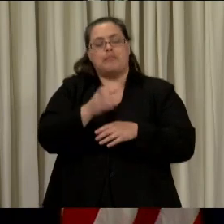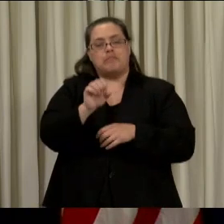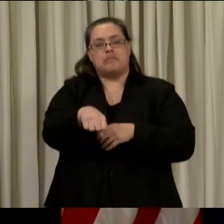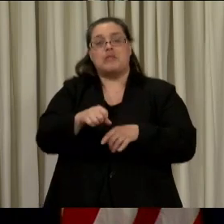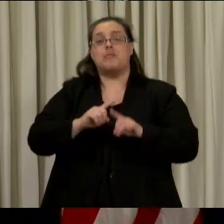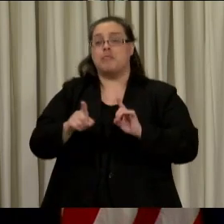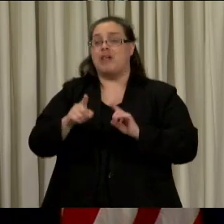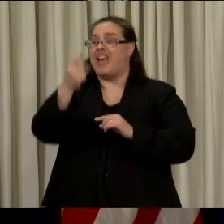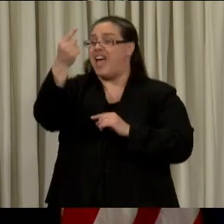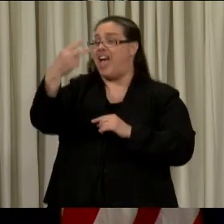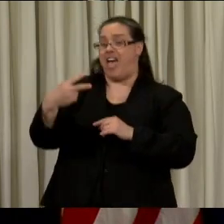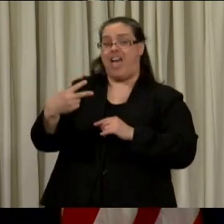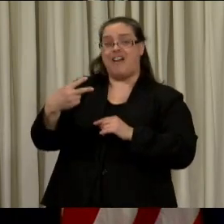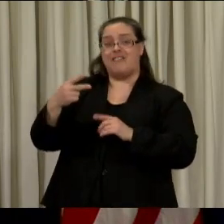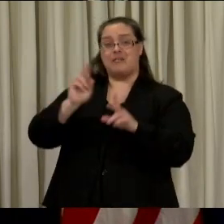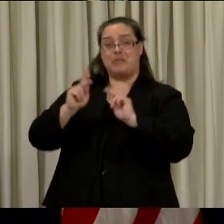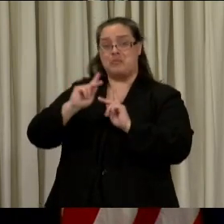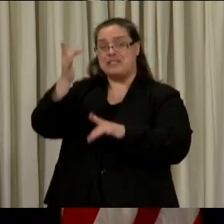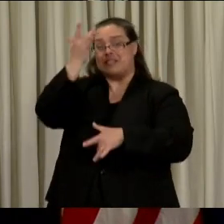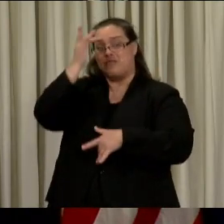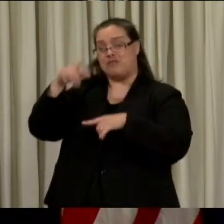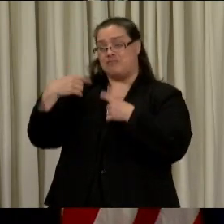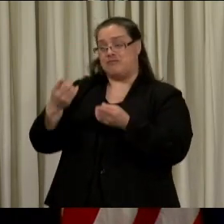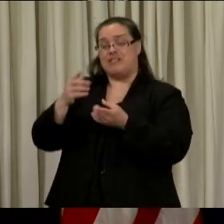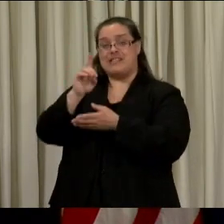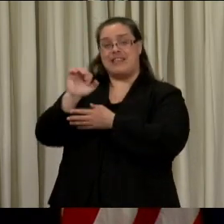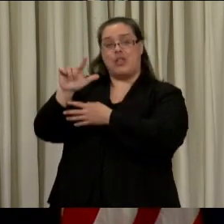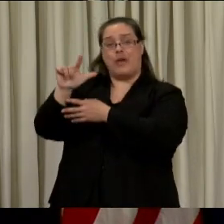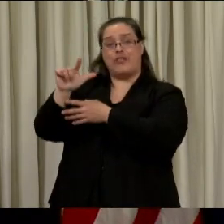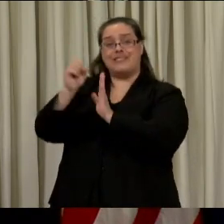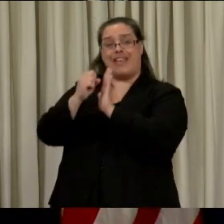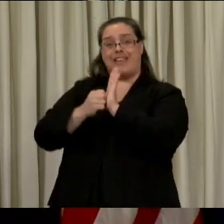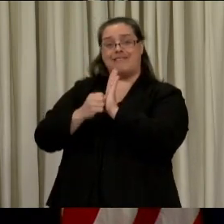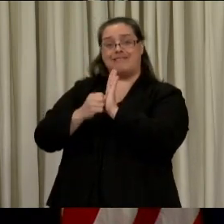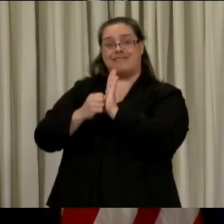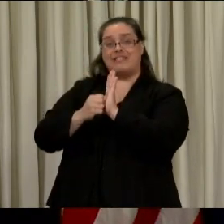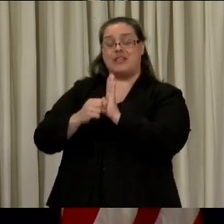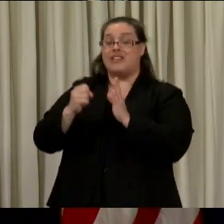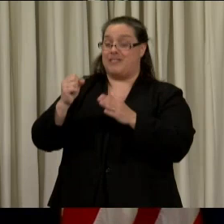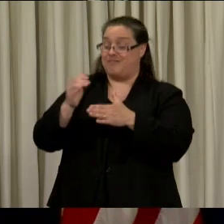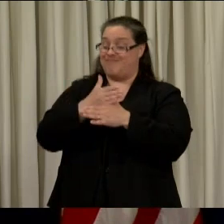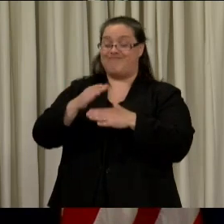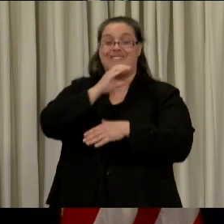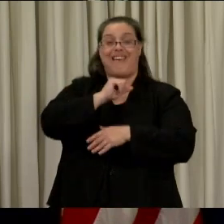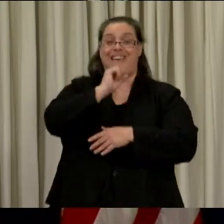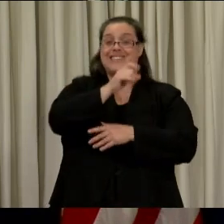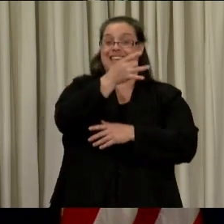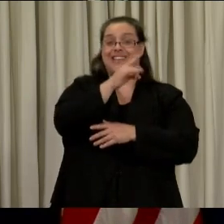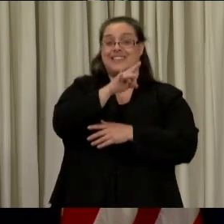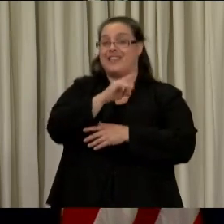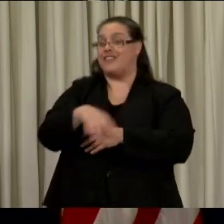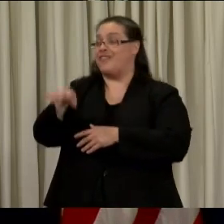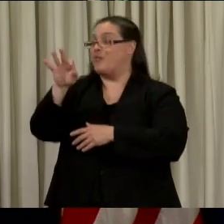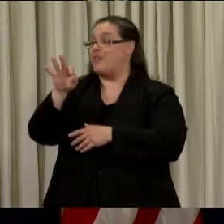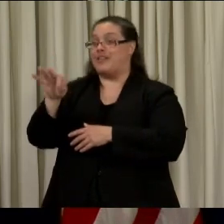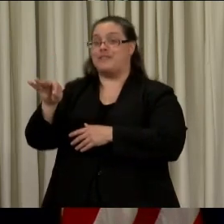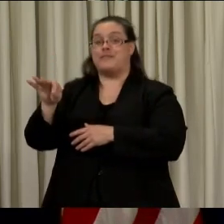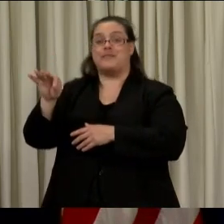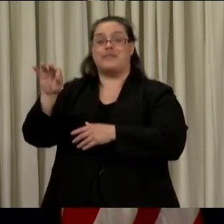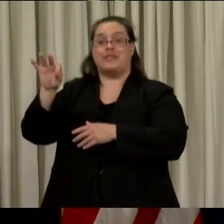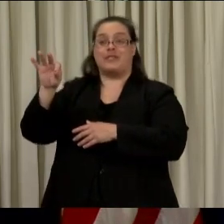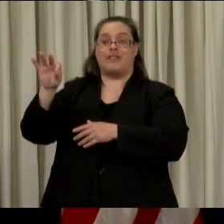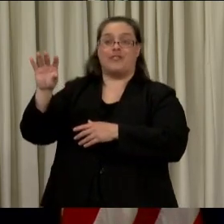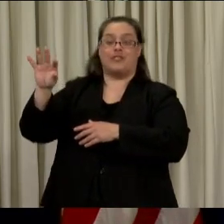in the 18 to 49 age group. That's why we all must end unnecessary contact with others, continue to practice